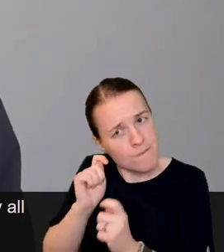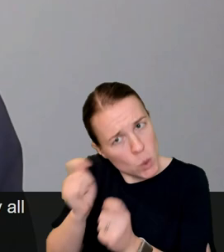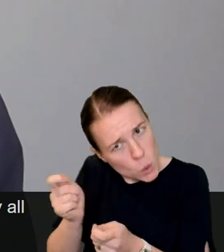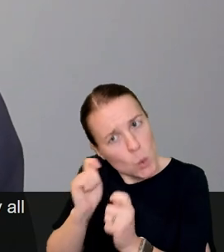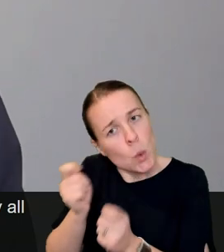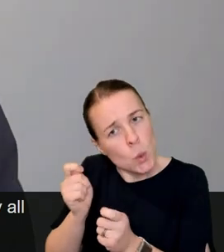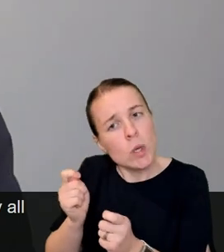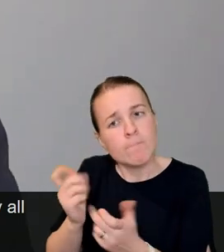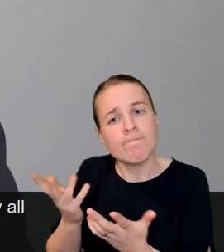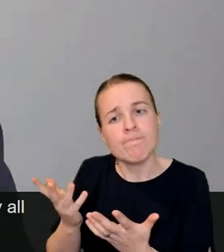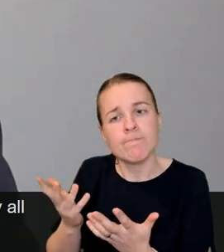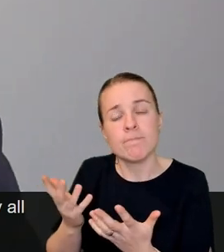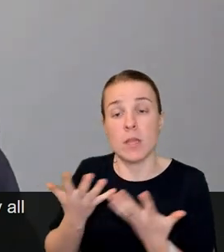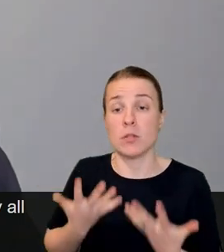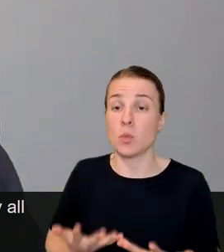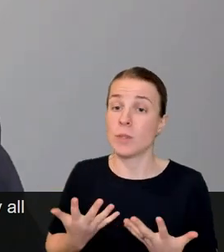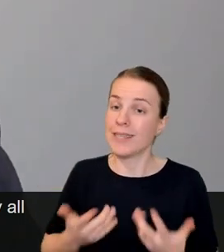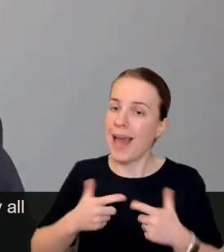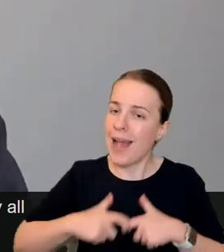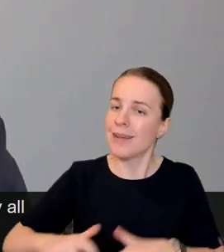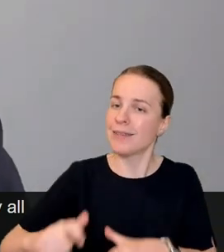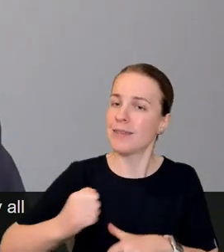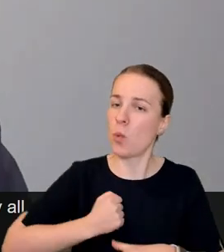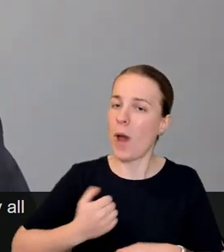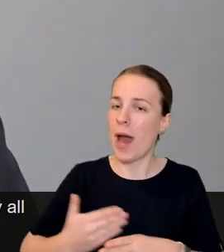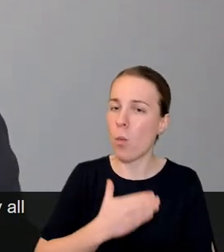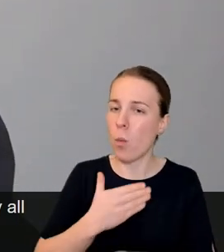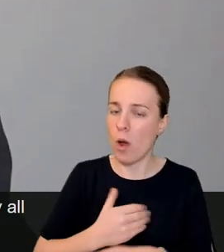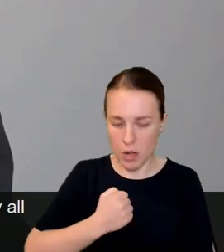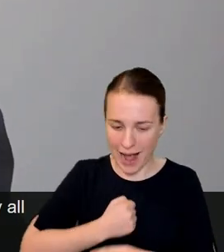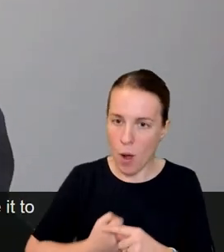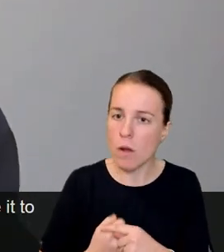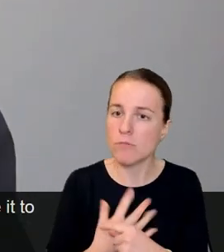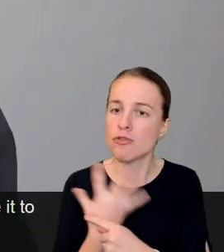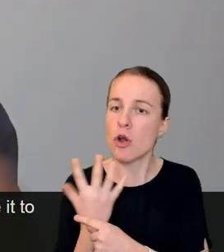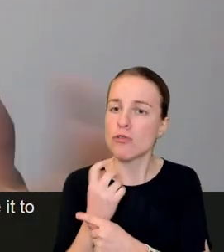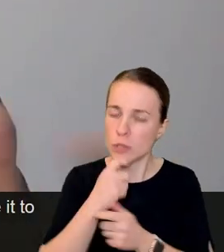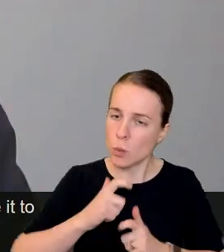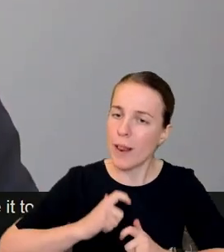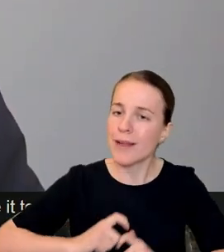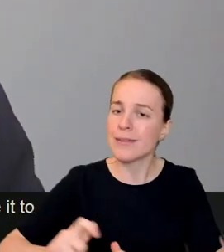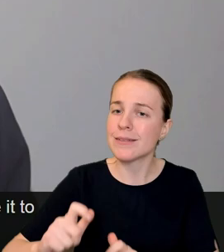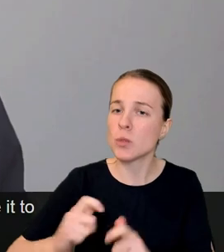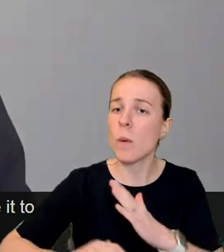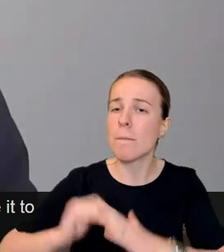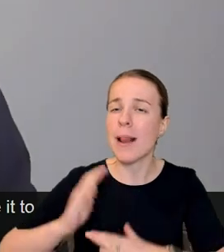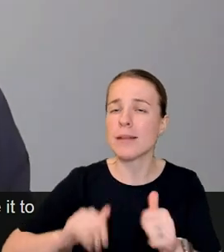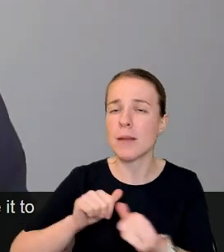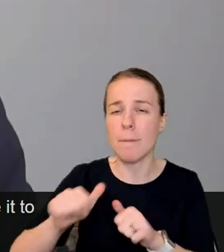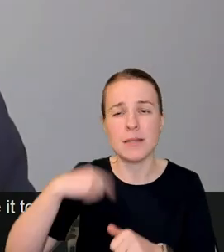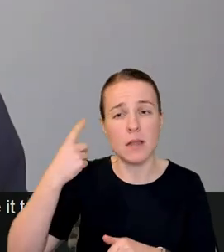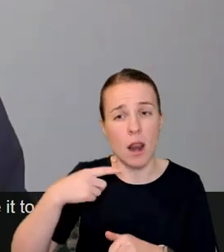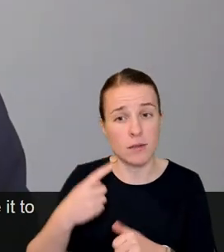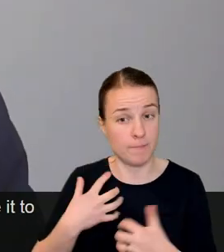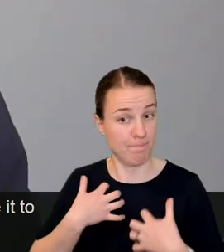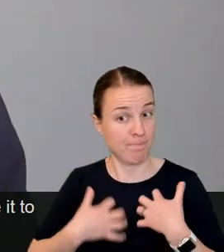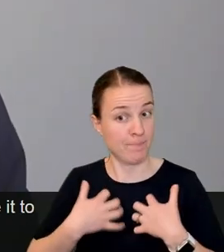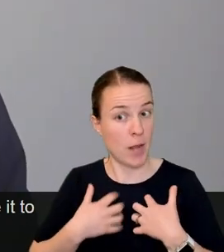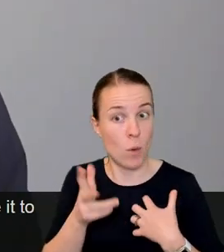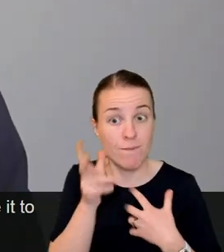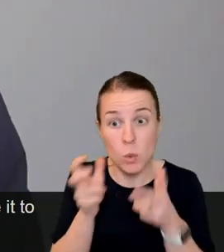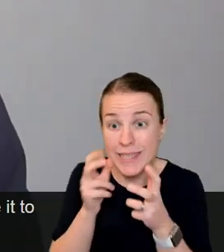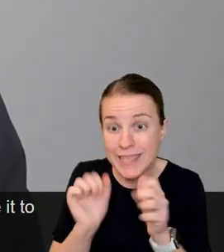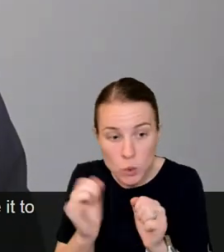continue our work and to continue our progress to build a better London. I look forward to taking your questions during the course of the next